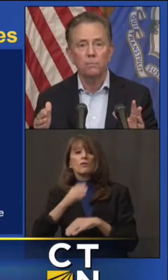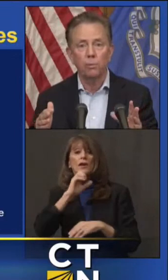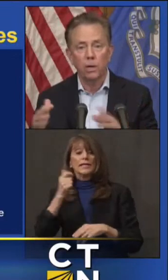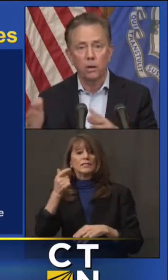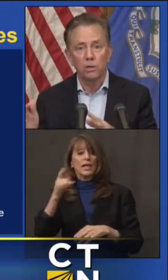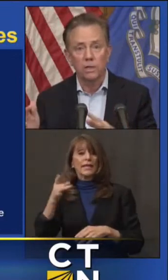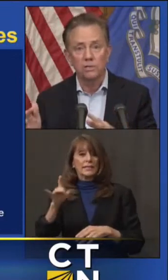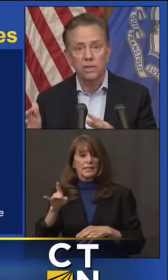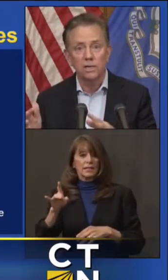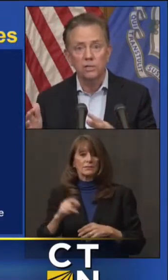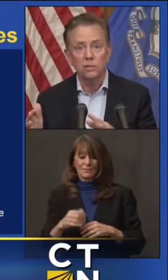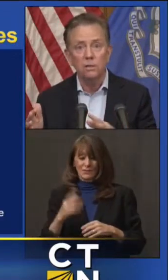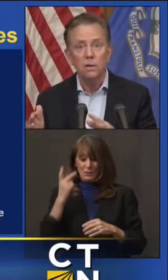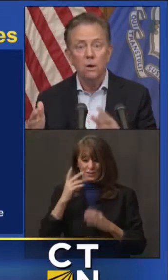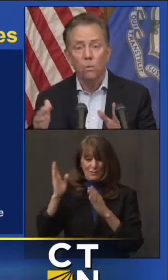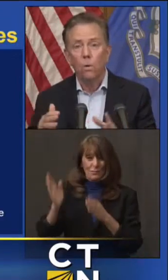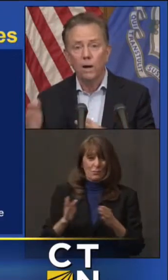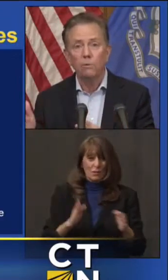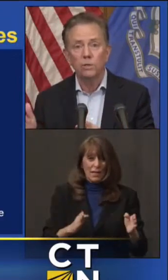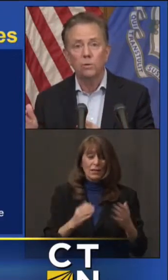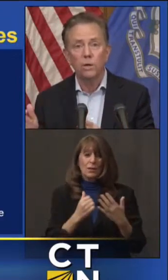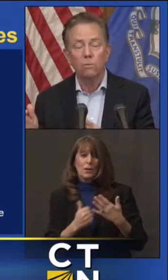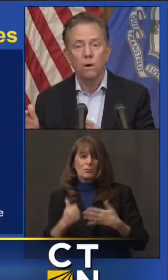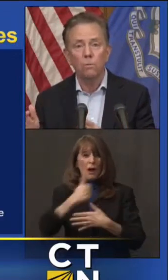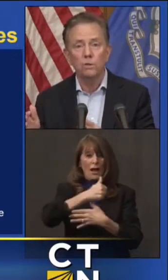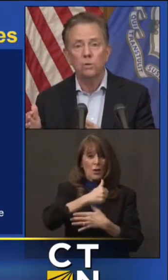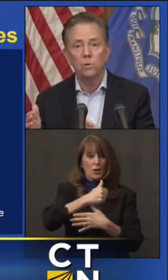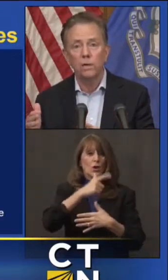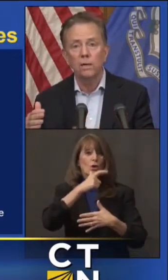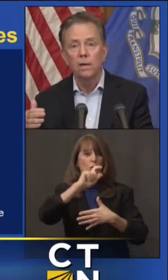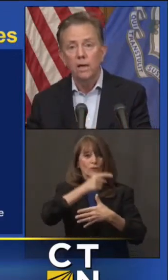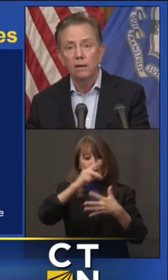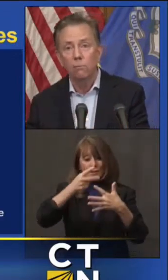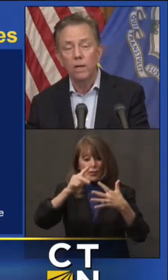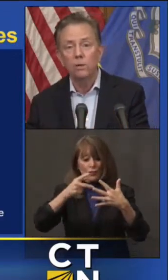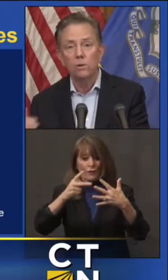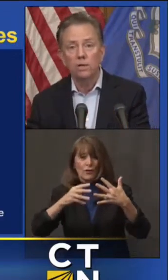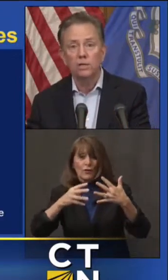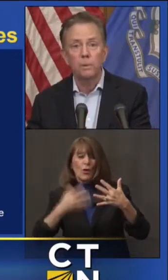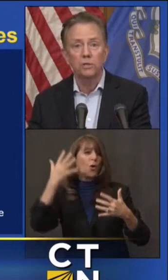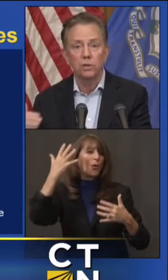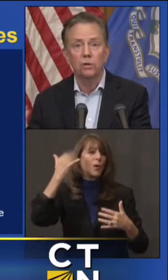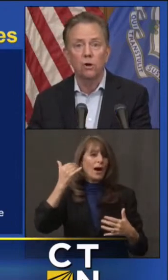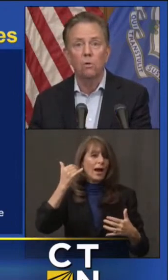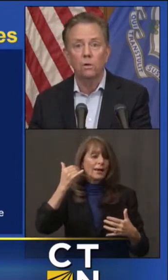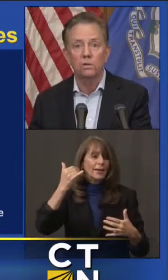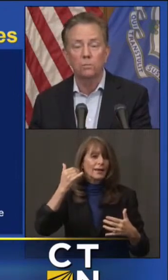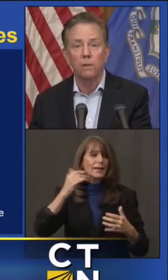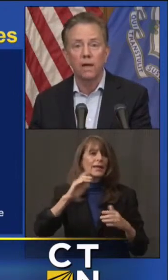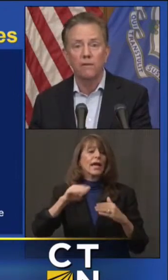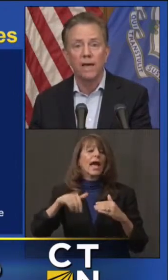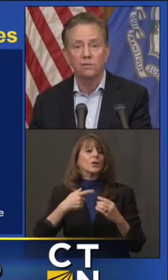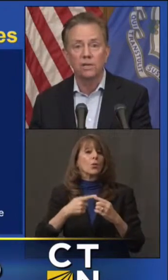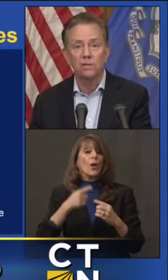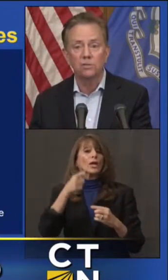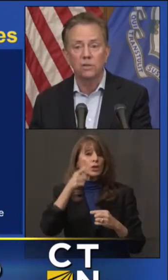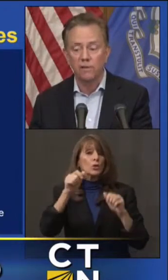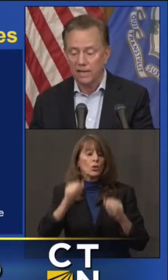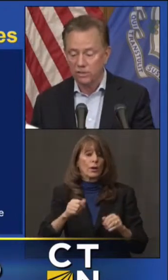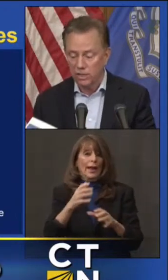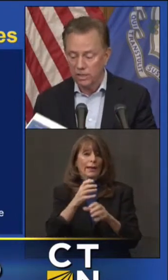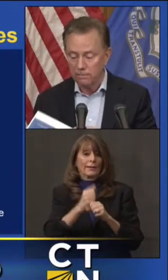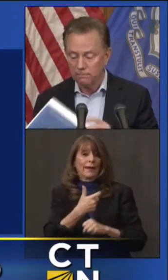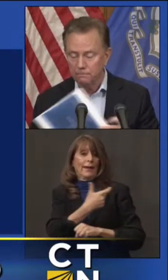the prioritization, why we're doing what we're doing, and when you can expect your cohort to have access to